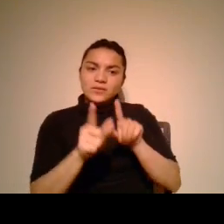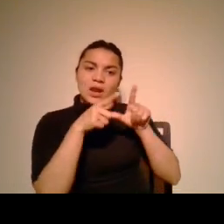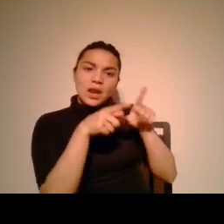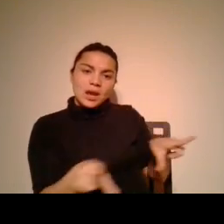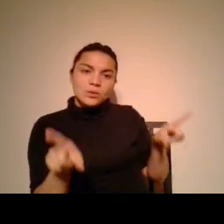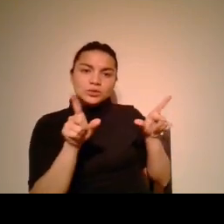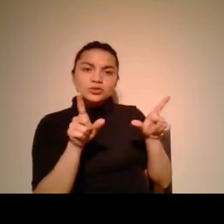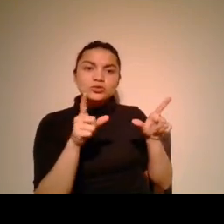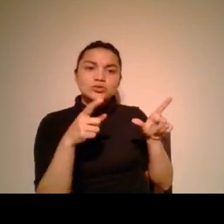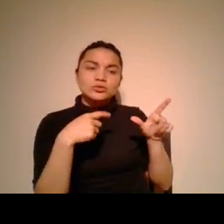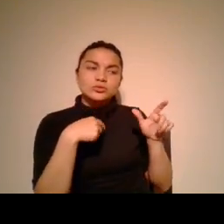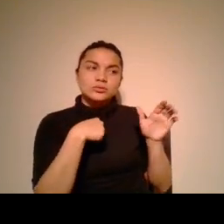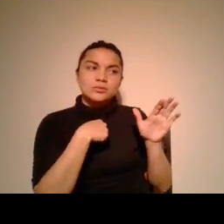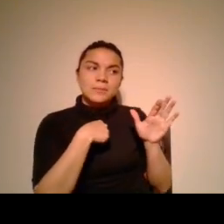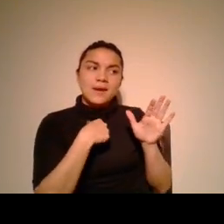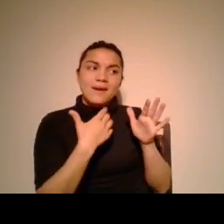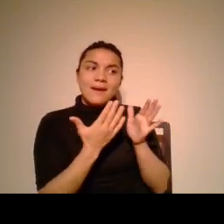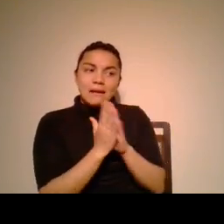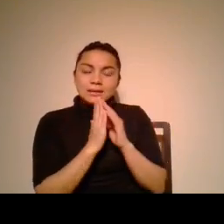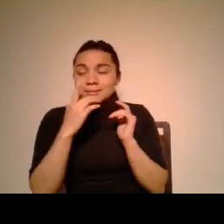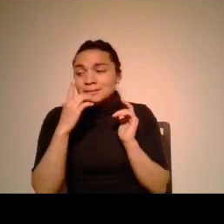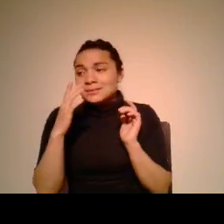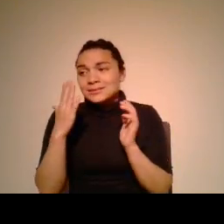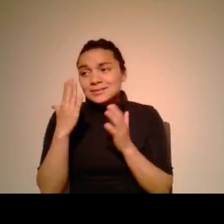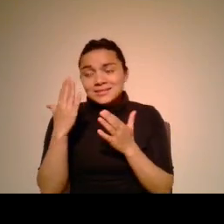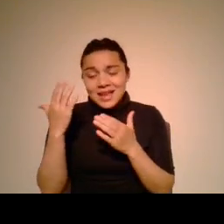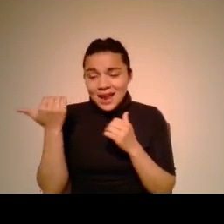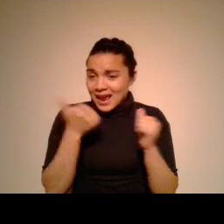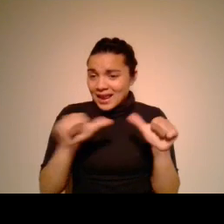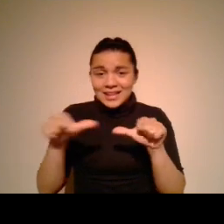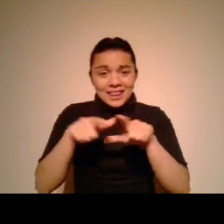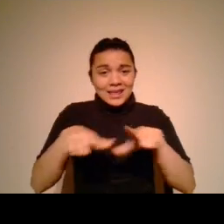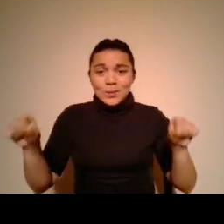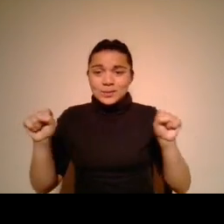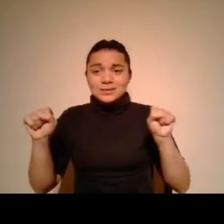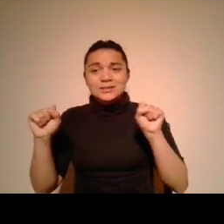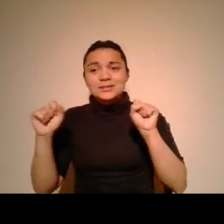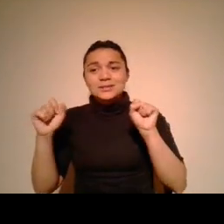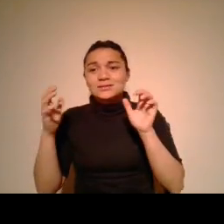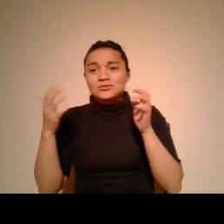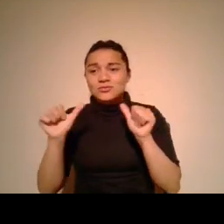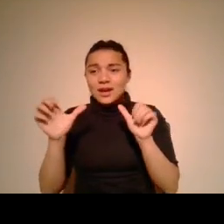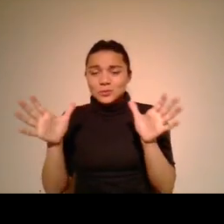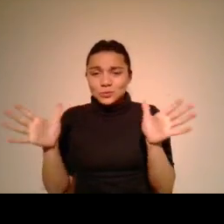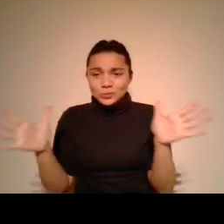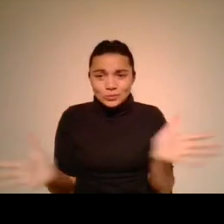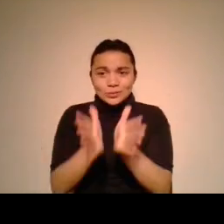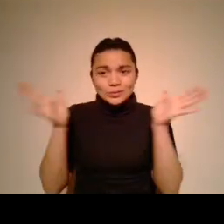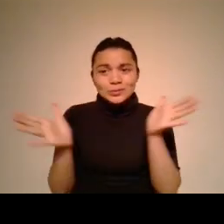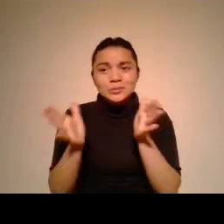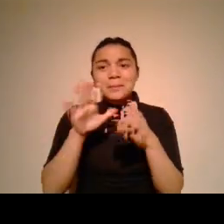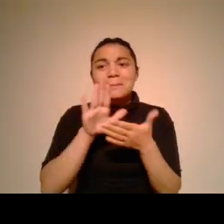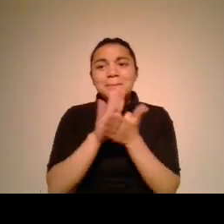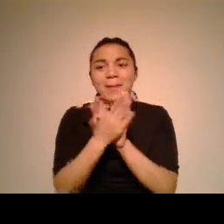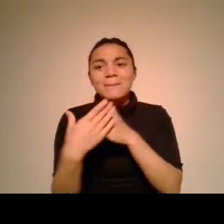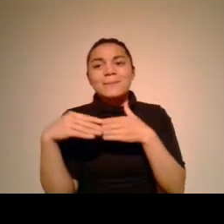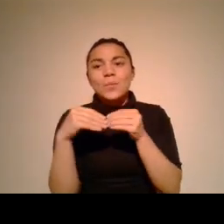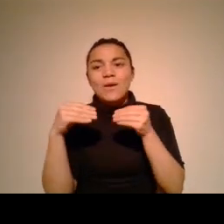good language brain power towards being flexible with pronouns. So this is something